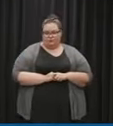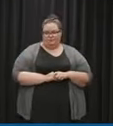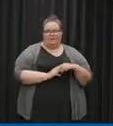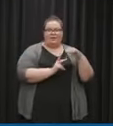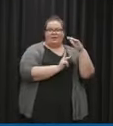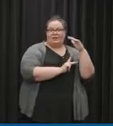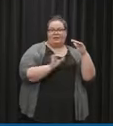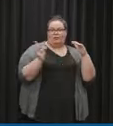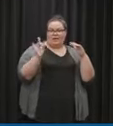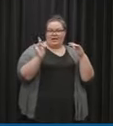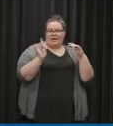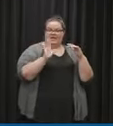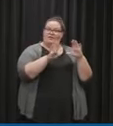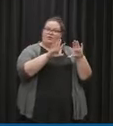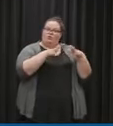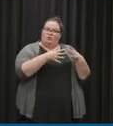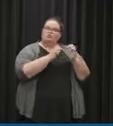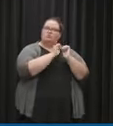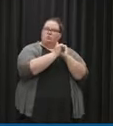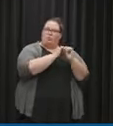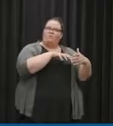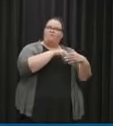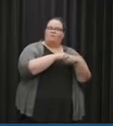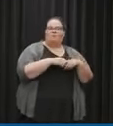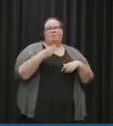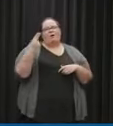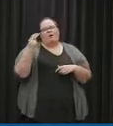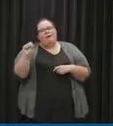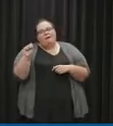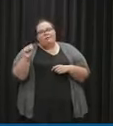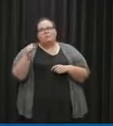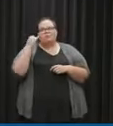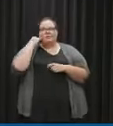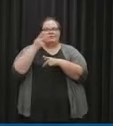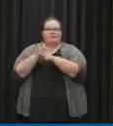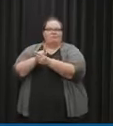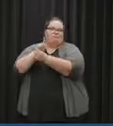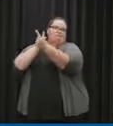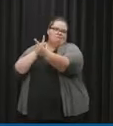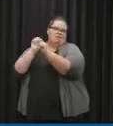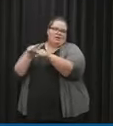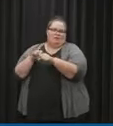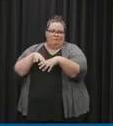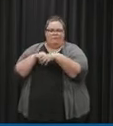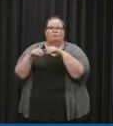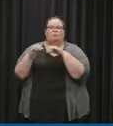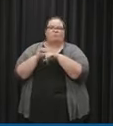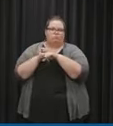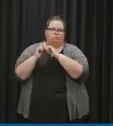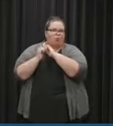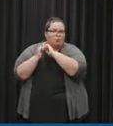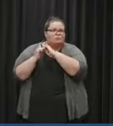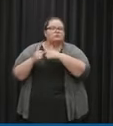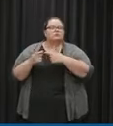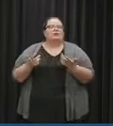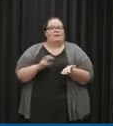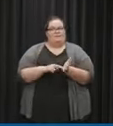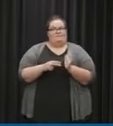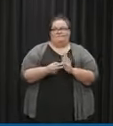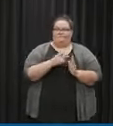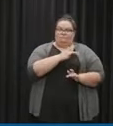K-8 students within their own bubble or for high school students when they can maintain physical distance. This is provided that